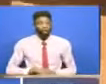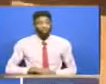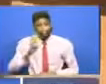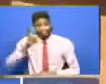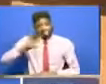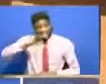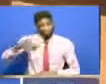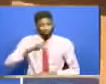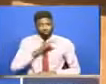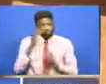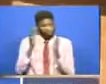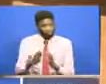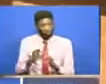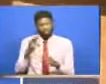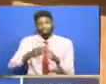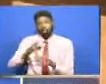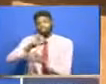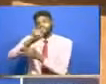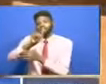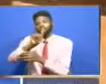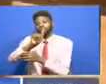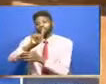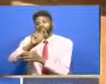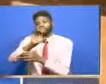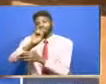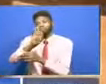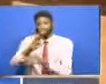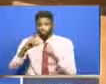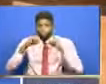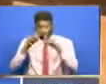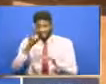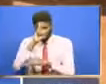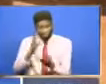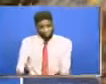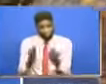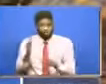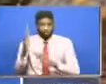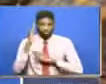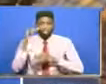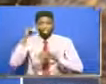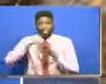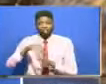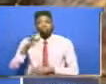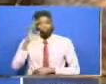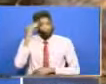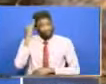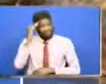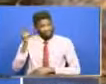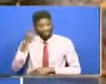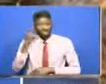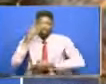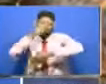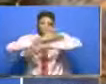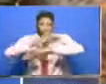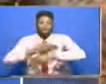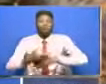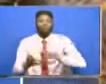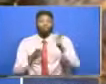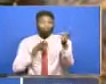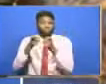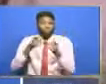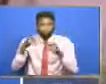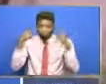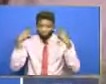Narengo said the government has tightened security along the porous Kenya-Somali border to contain intrusion of the Al-Shabaab